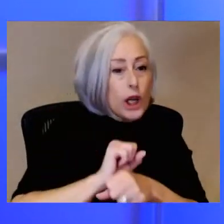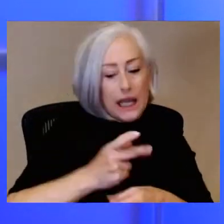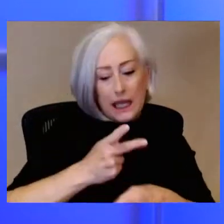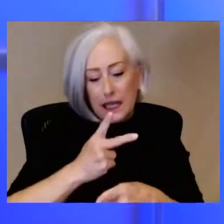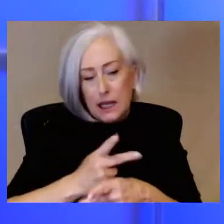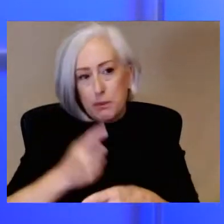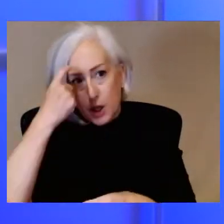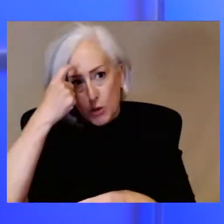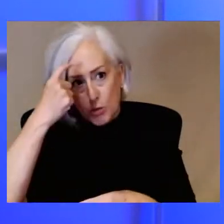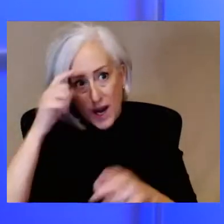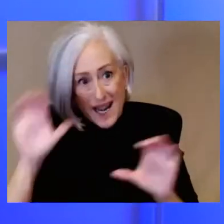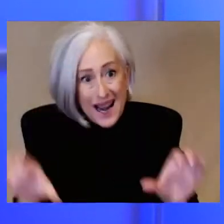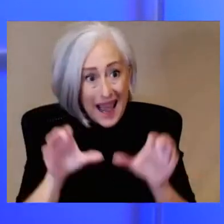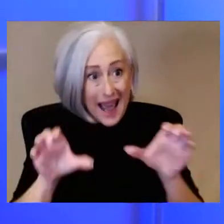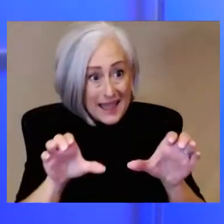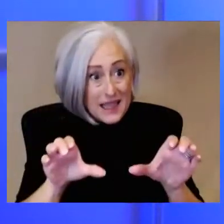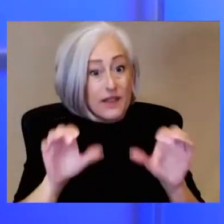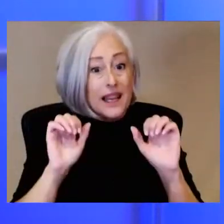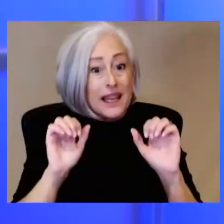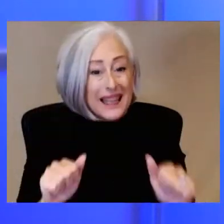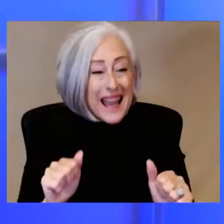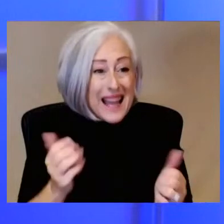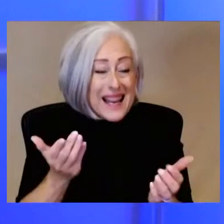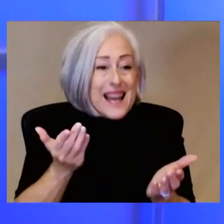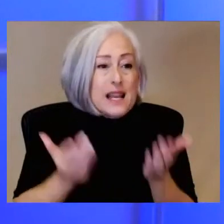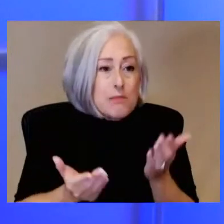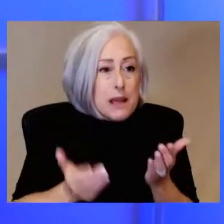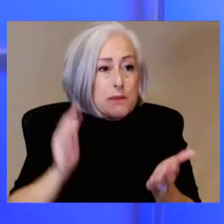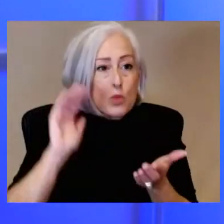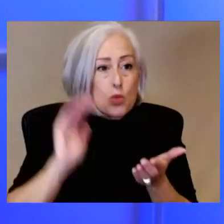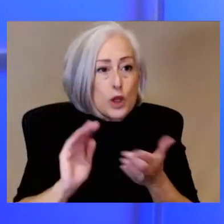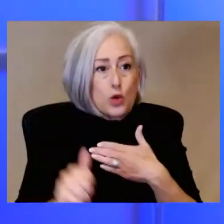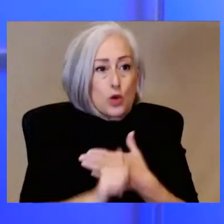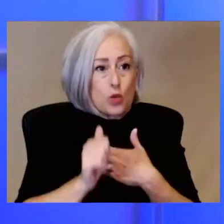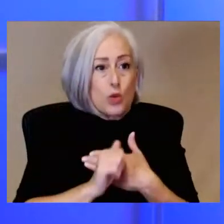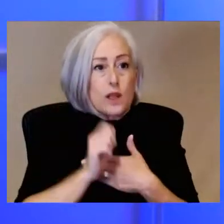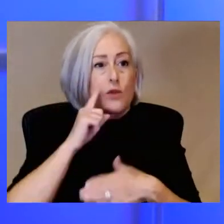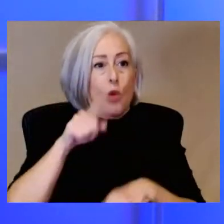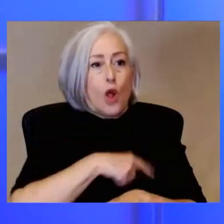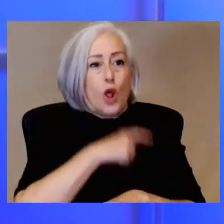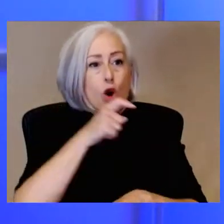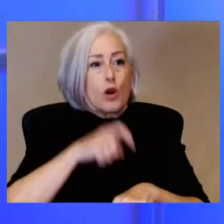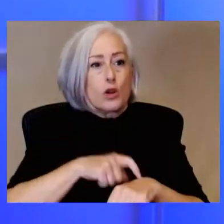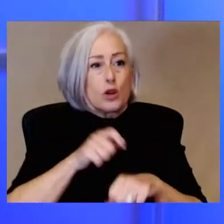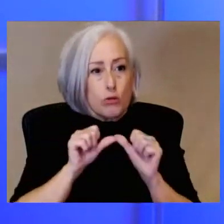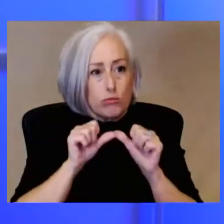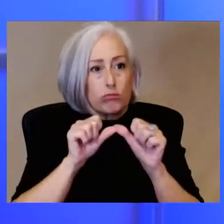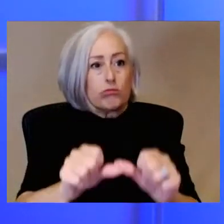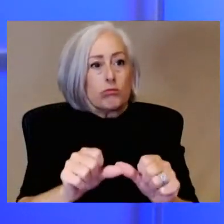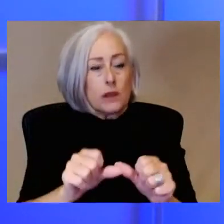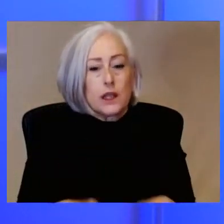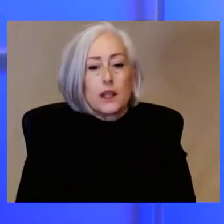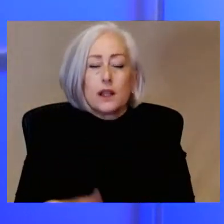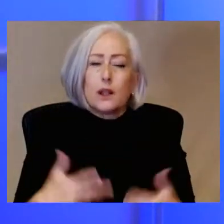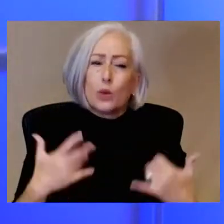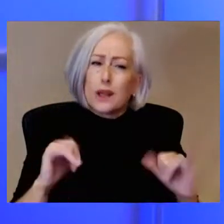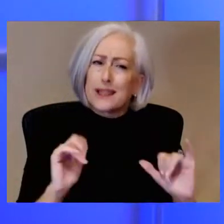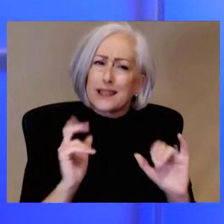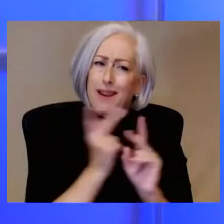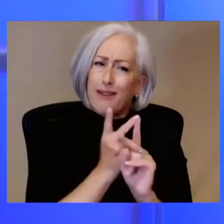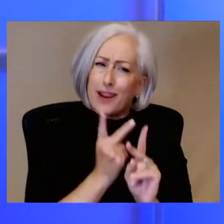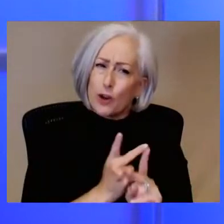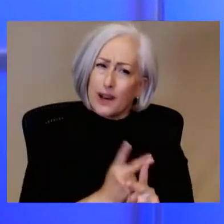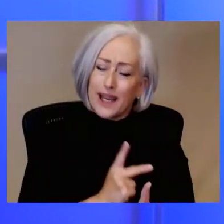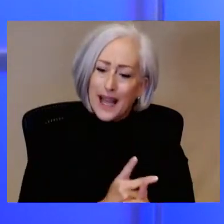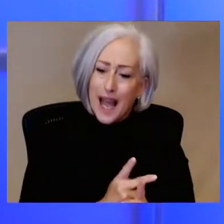can perhaps reduce someone's risk for the long term, and we're still working the details out there and the strength